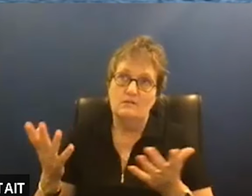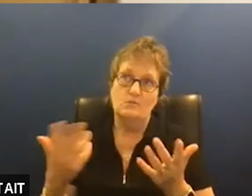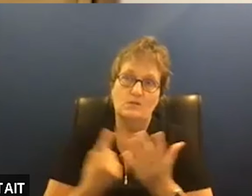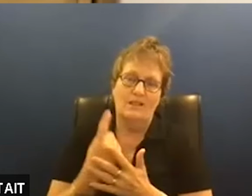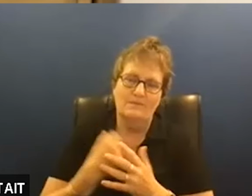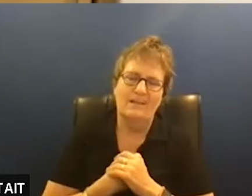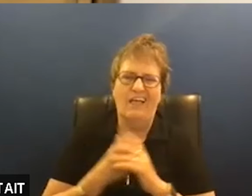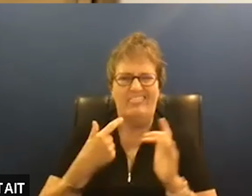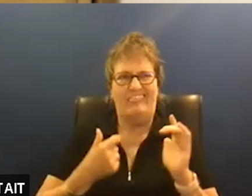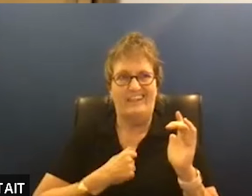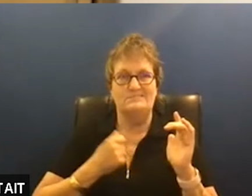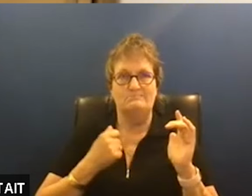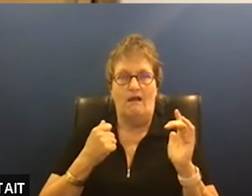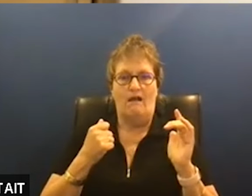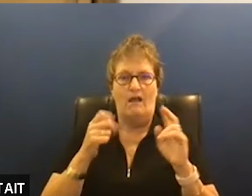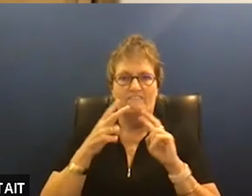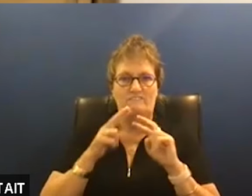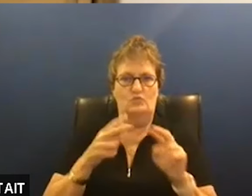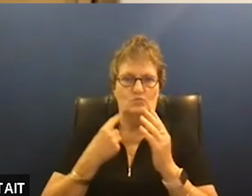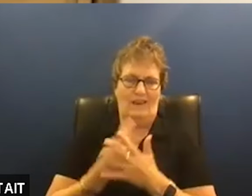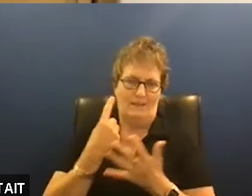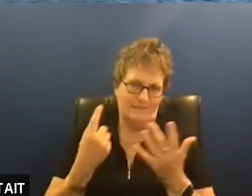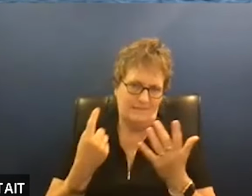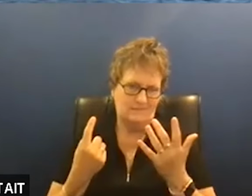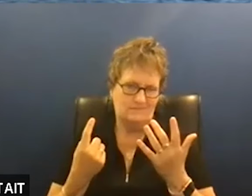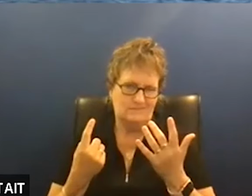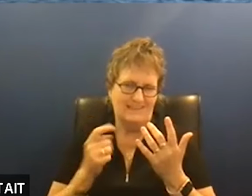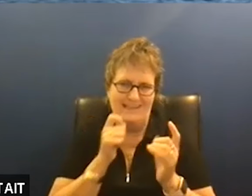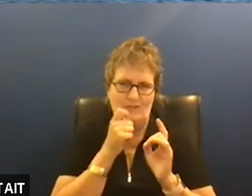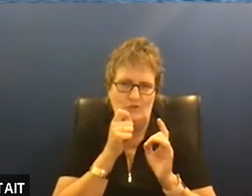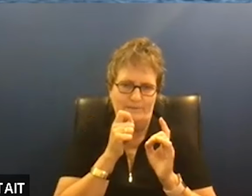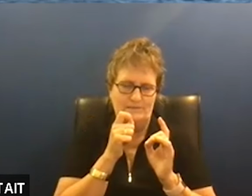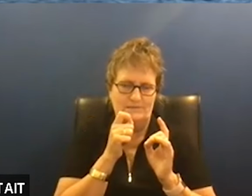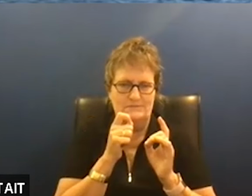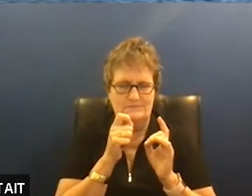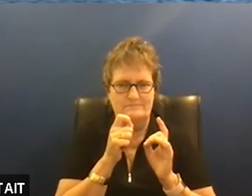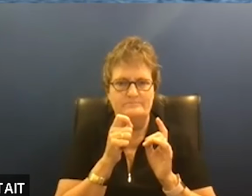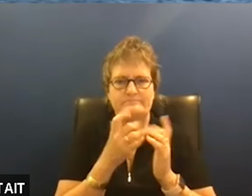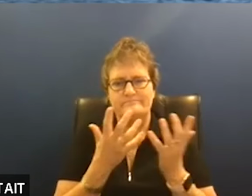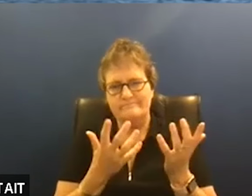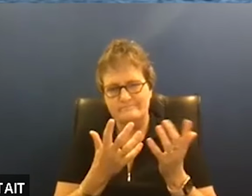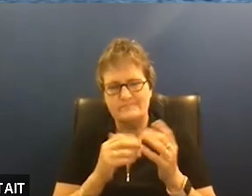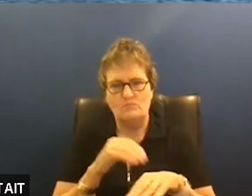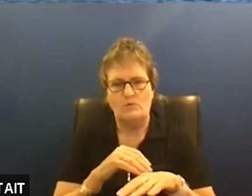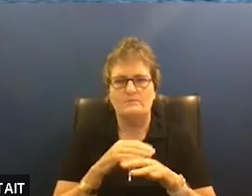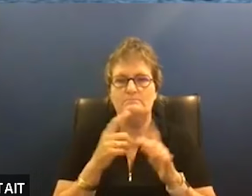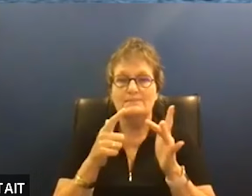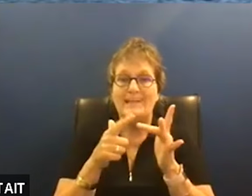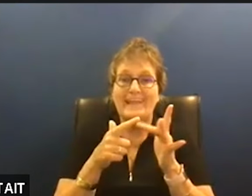gripe. Yeah. I'm going to go ahead and let Ian ask his question. Thank you for being patient, Ian.